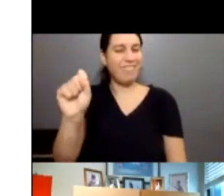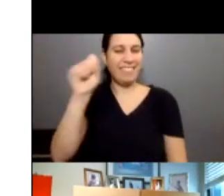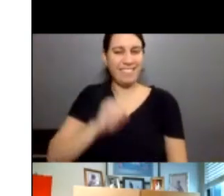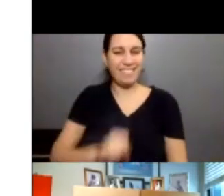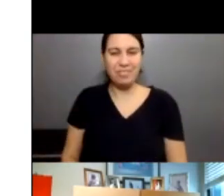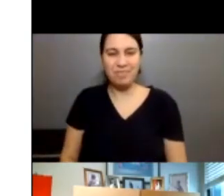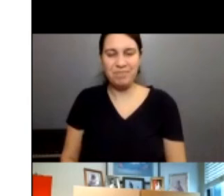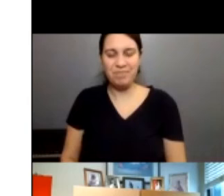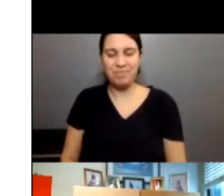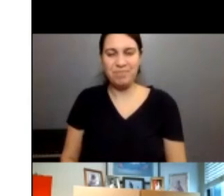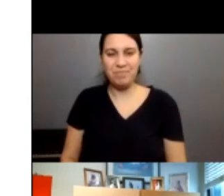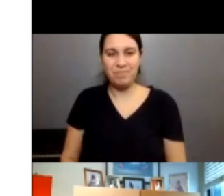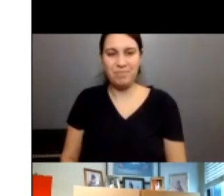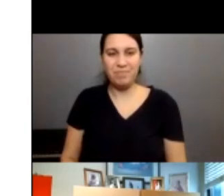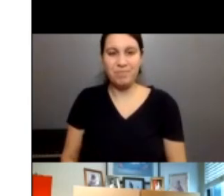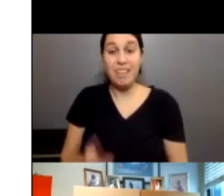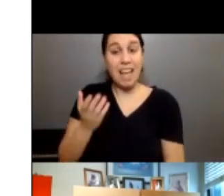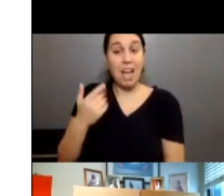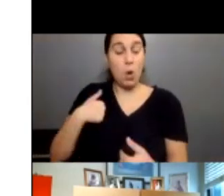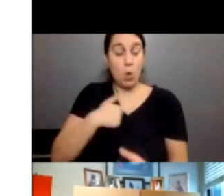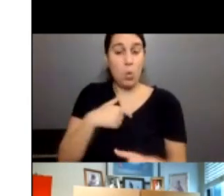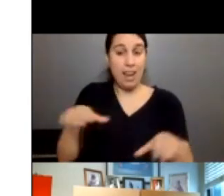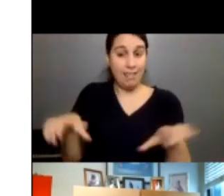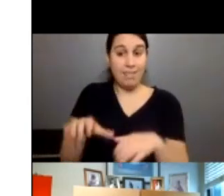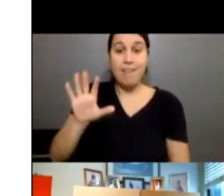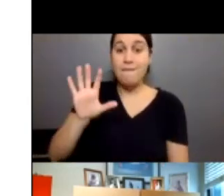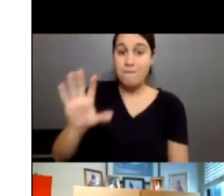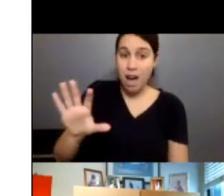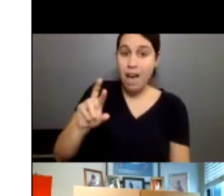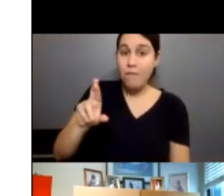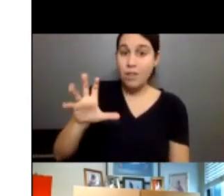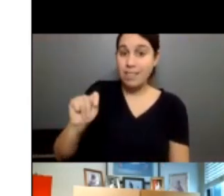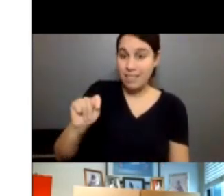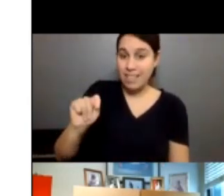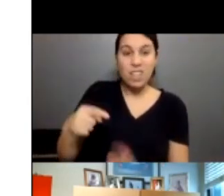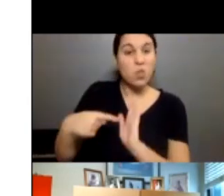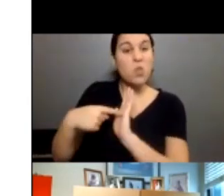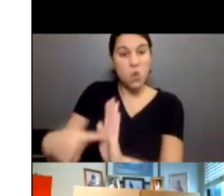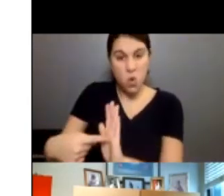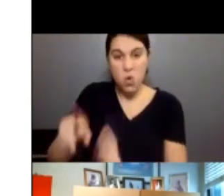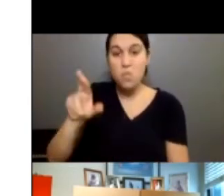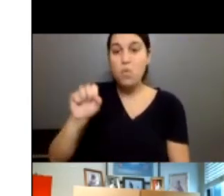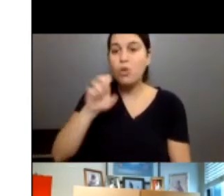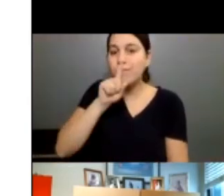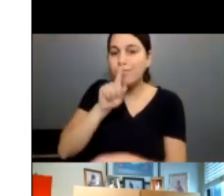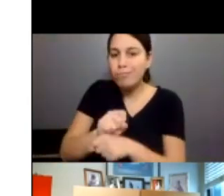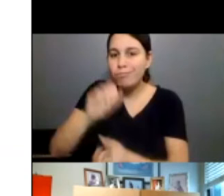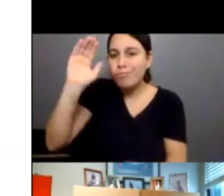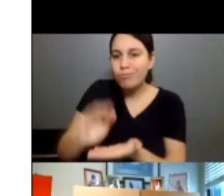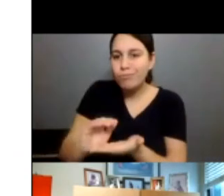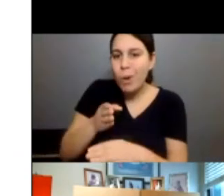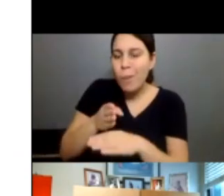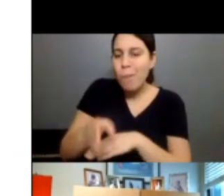Evidence from 5 random control trials show that Rose lowers postpartum depression by 50%